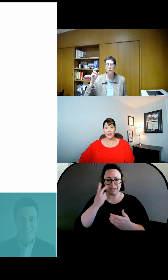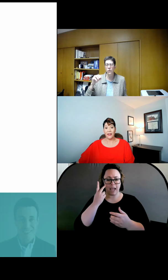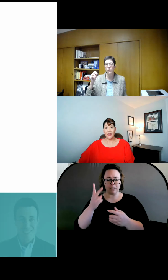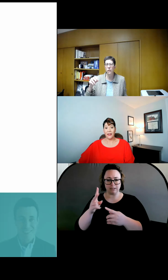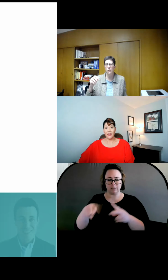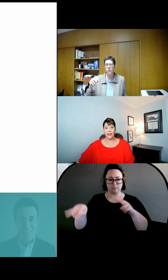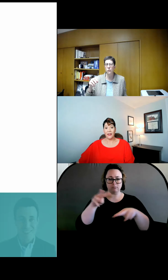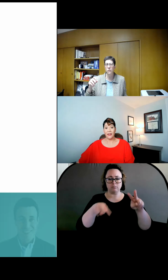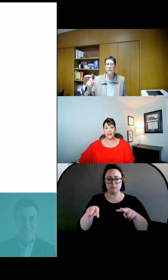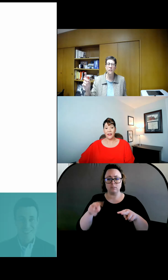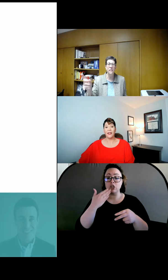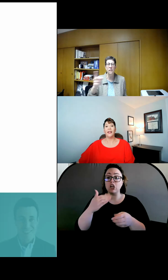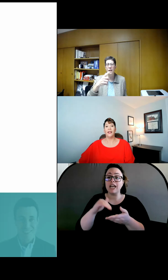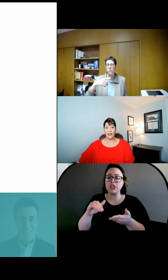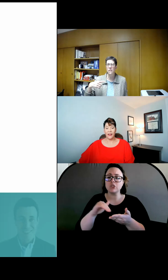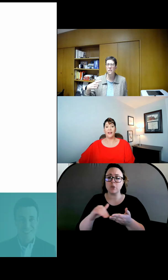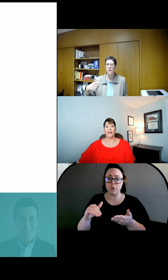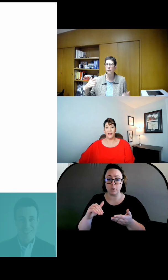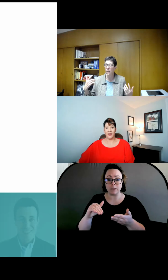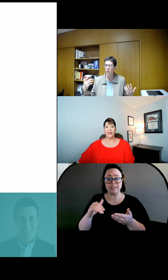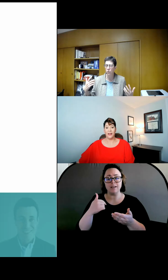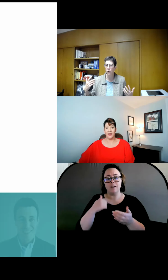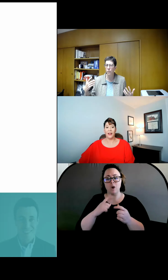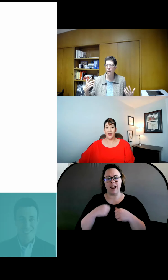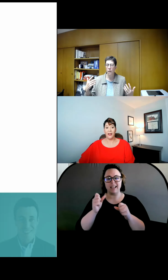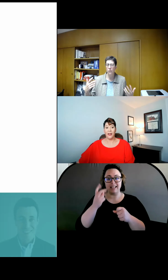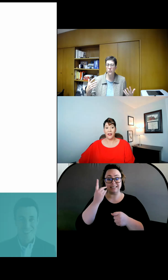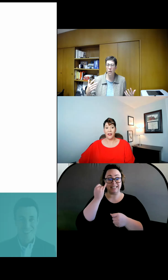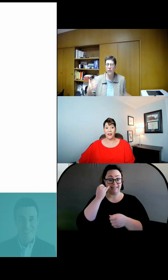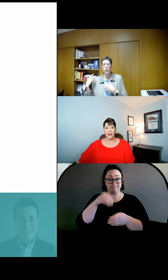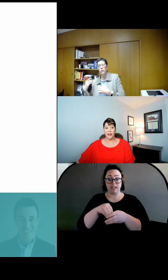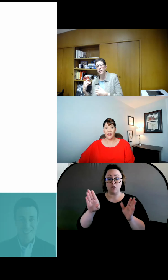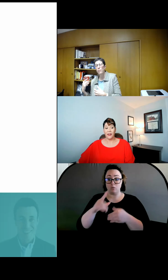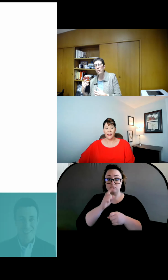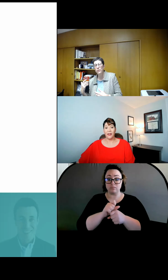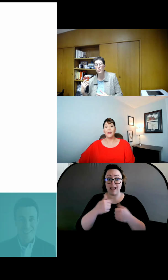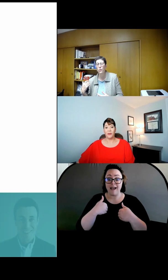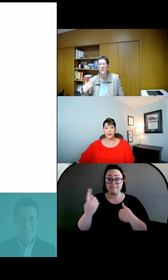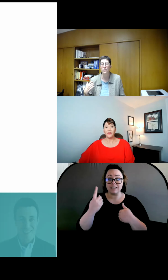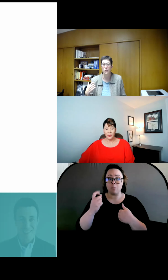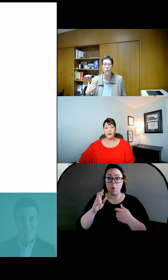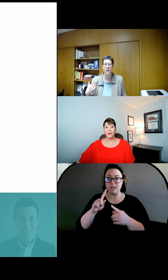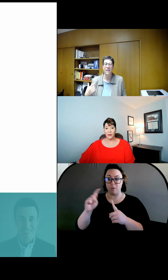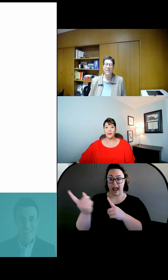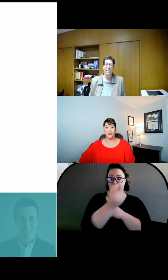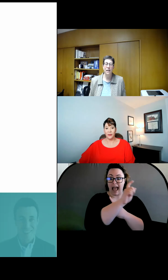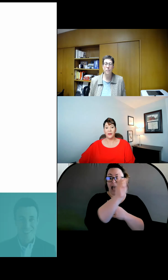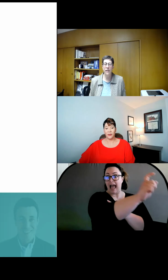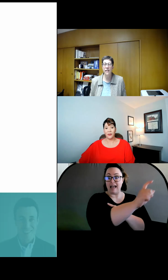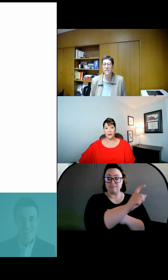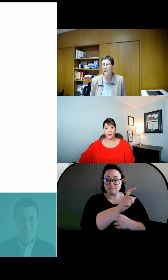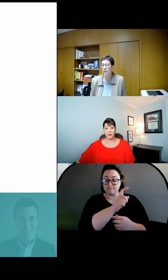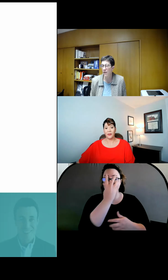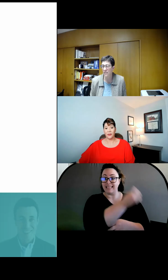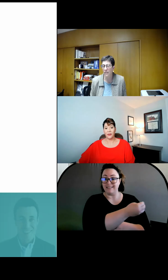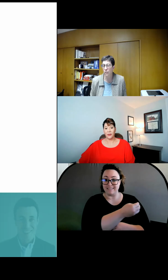some really good excuse that at least allows me to see if in the room there's somebody who's just running out the door. And